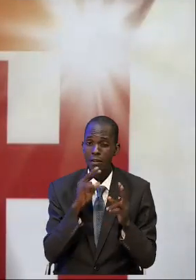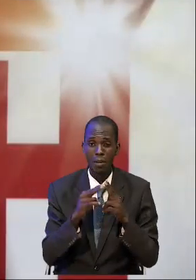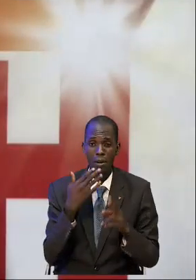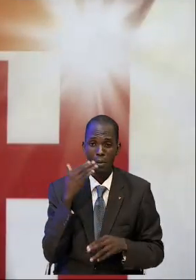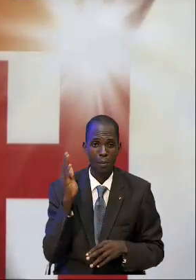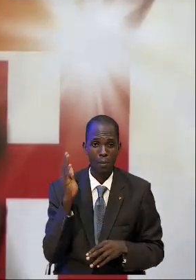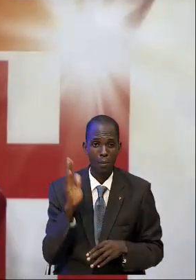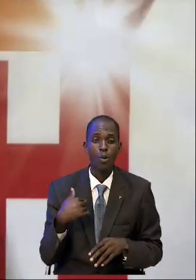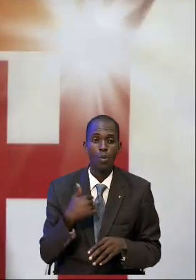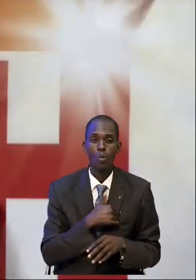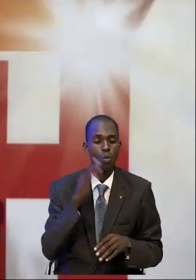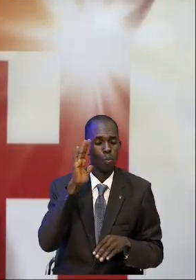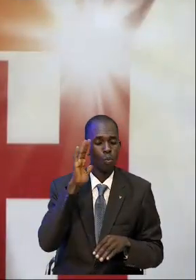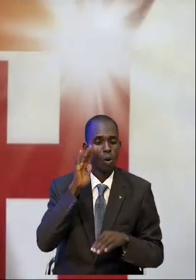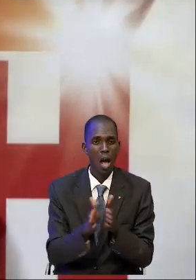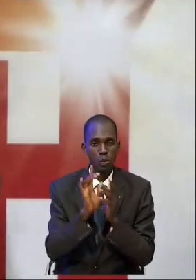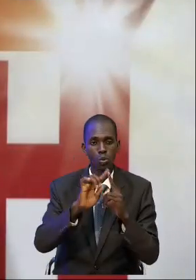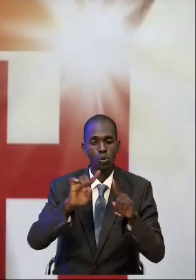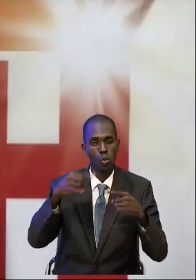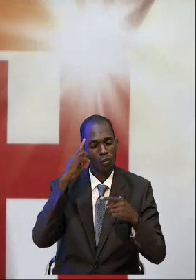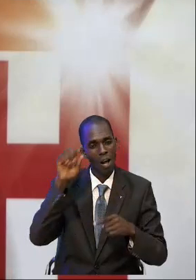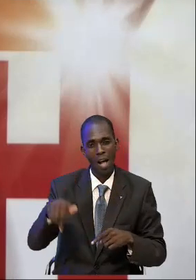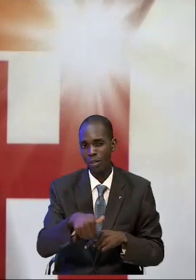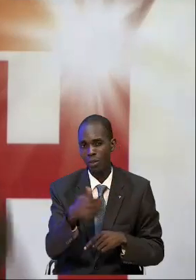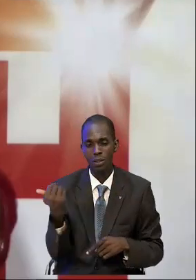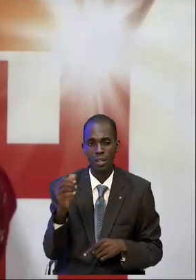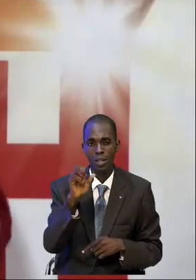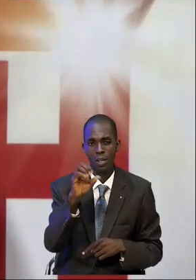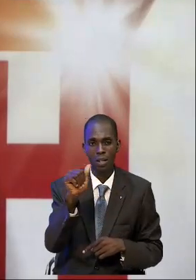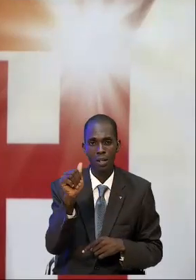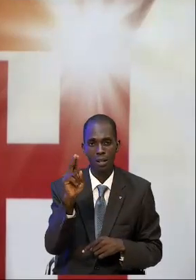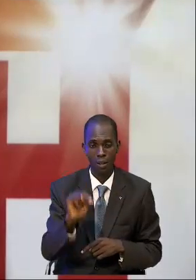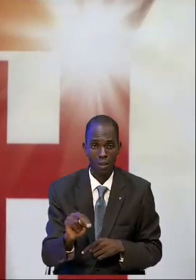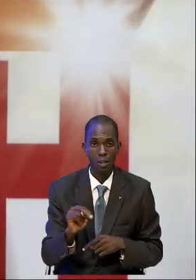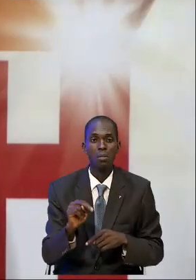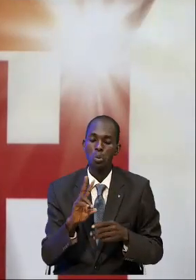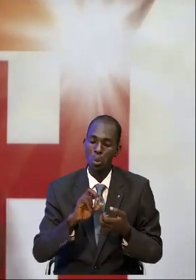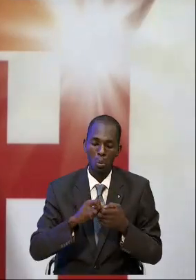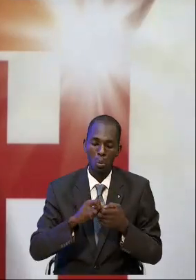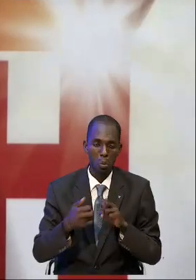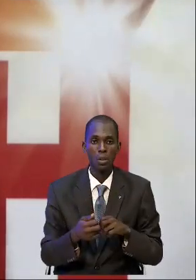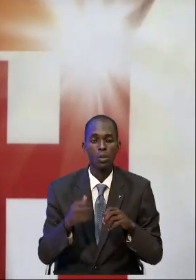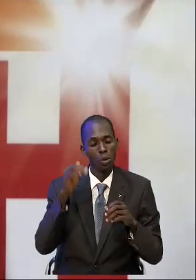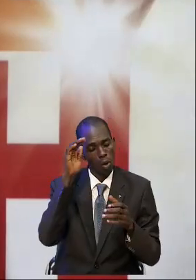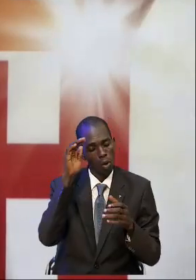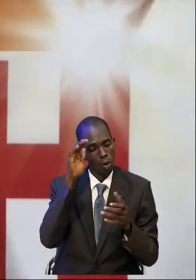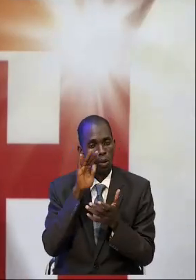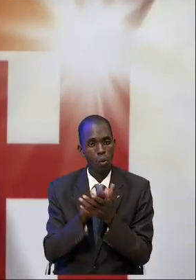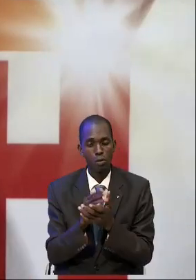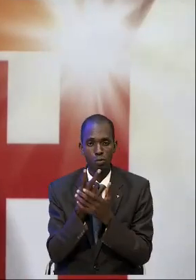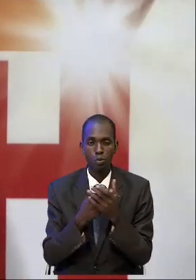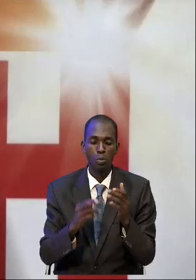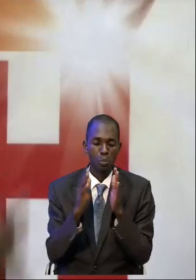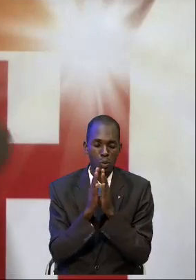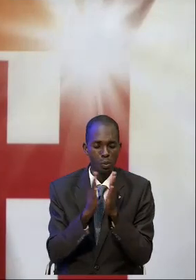told me again that, Madam, this result is very bad. We are going to send you for another scan. I said, no problem. Along the